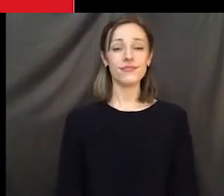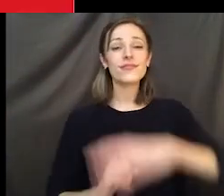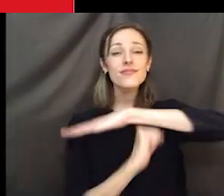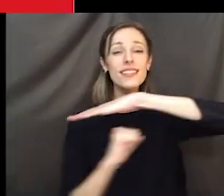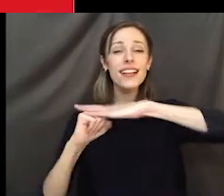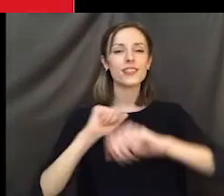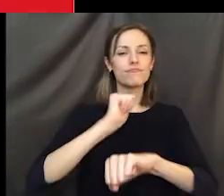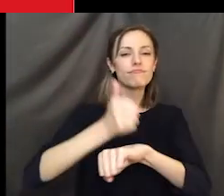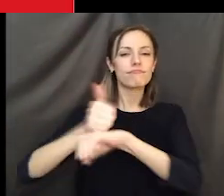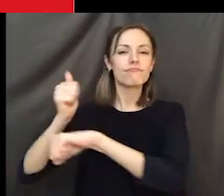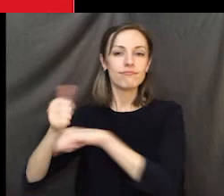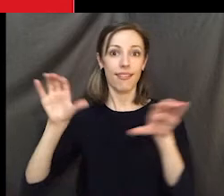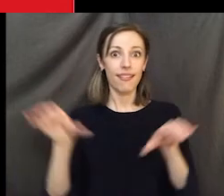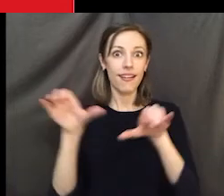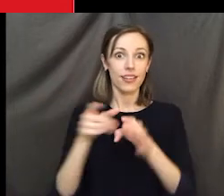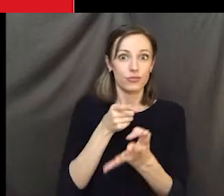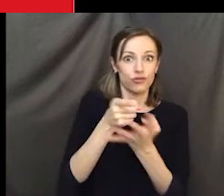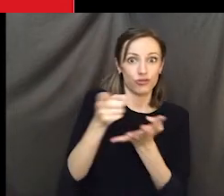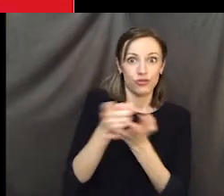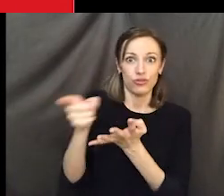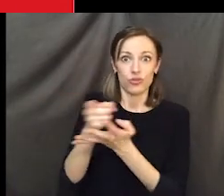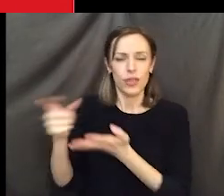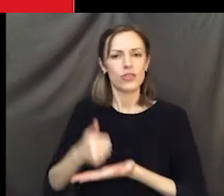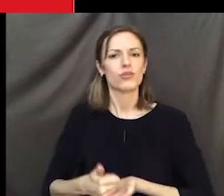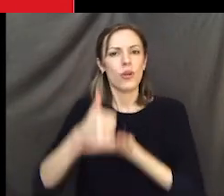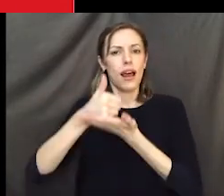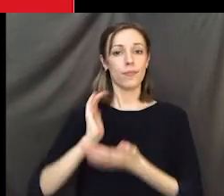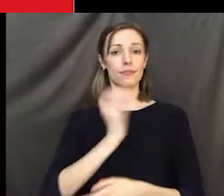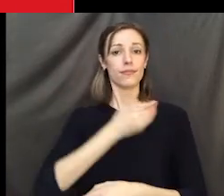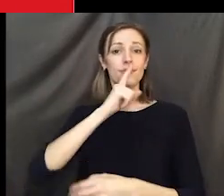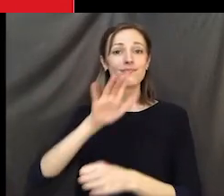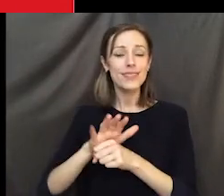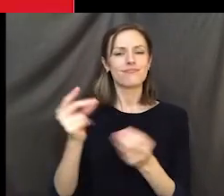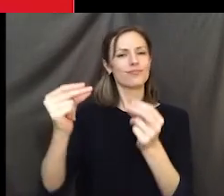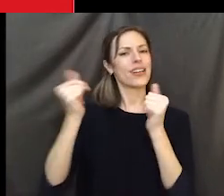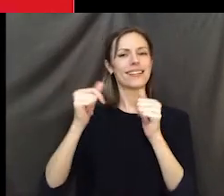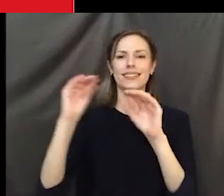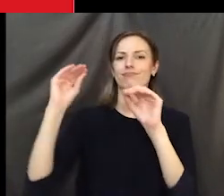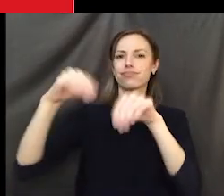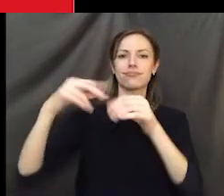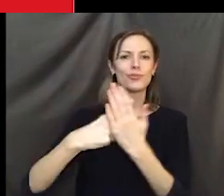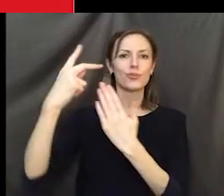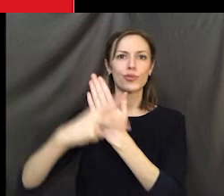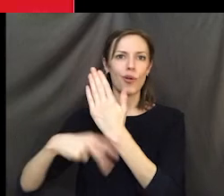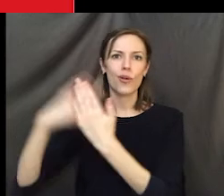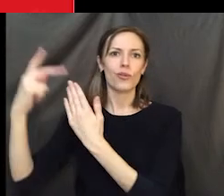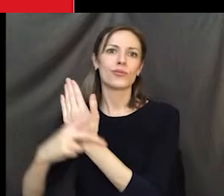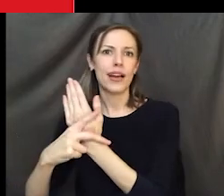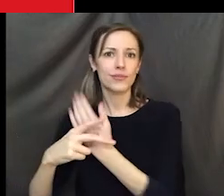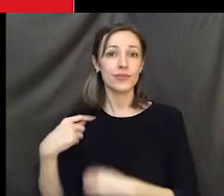The Foundation developed different action streams to help us quickly program our commitment. We wanted to create a way to be